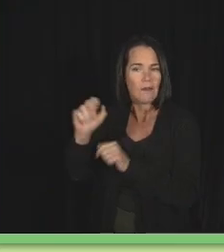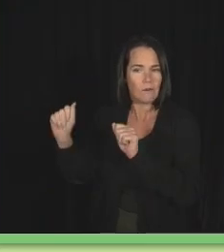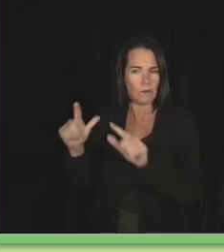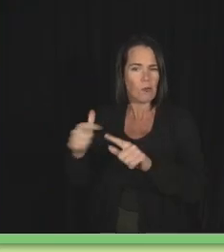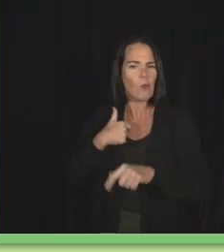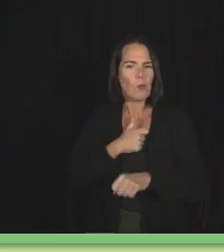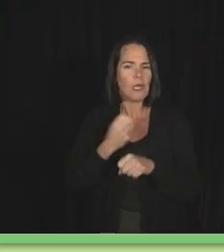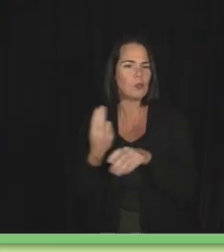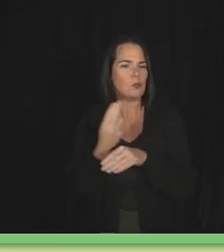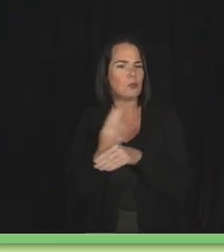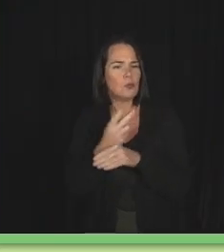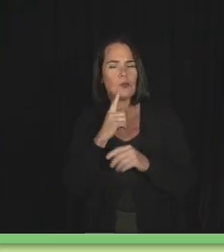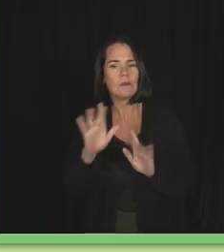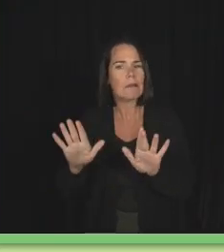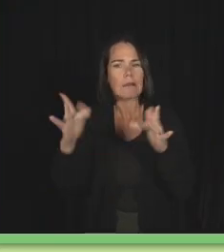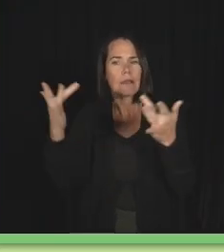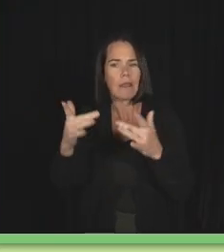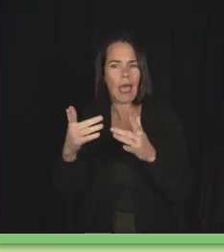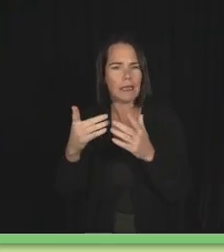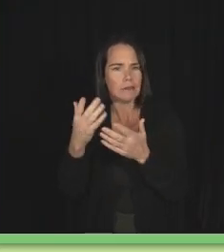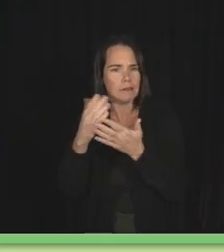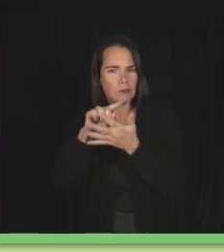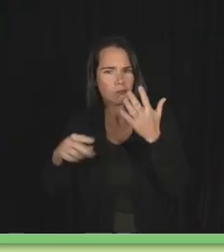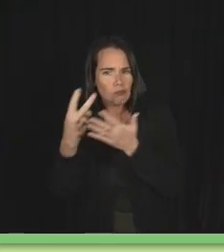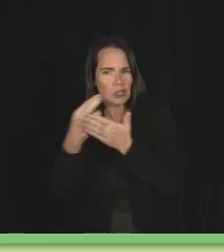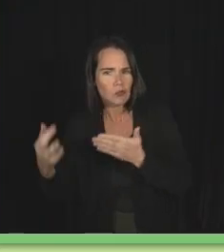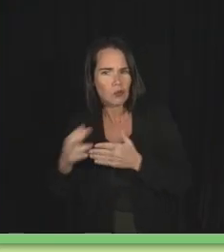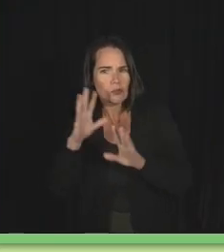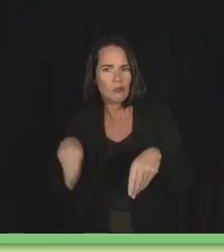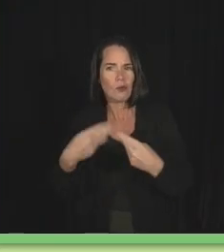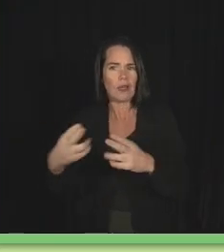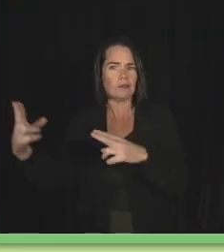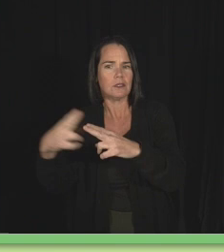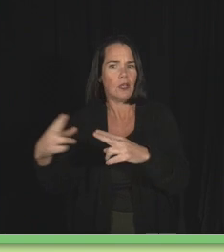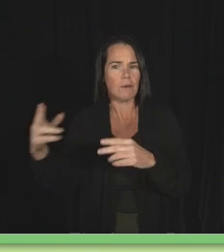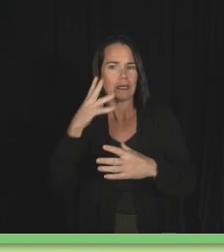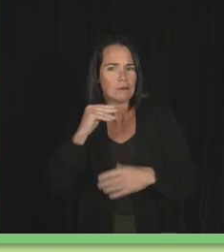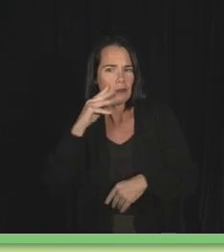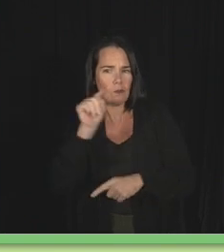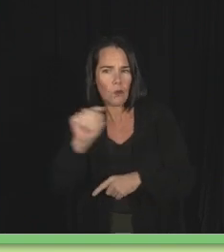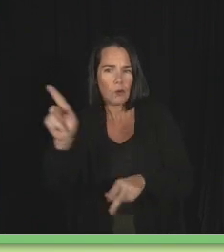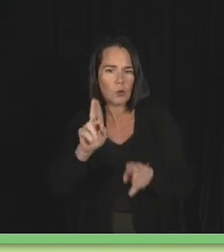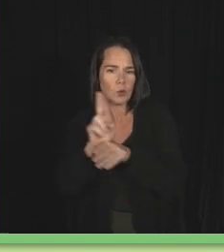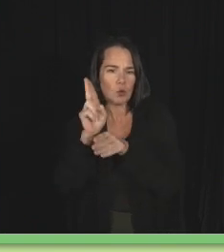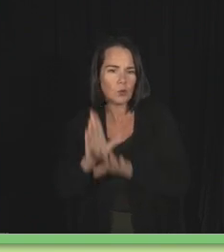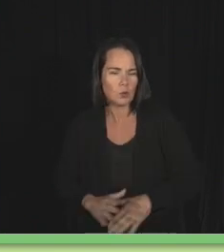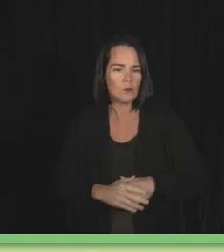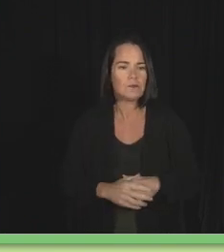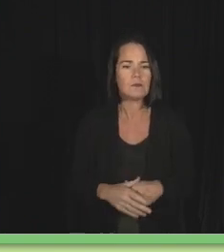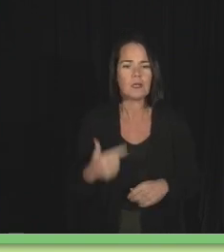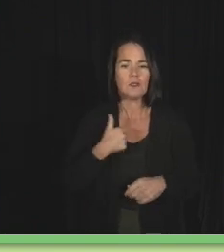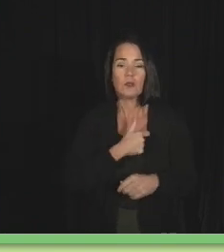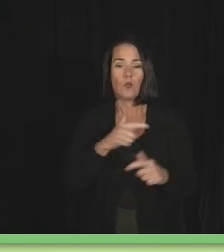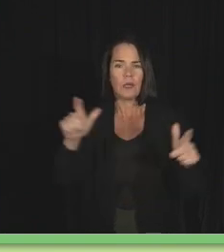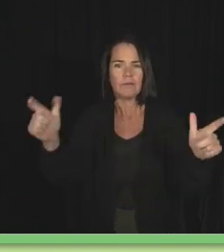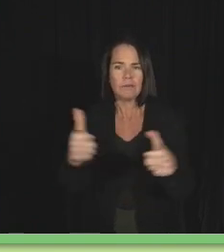for user experience, and that's it. Also, we are sizing the virtual machine just so what the workloads